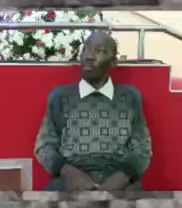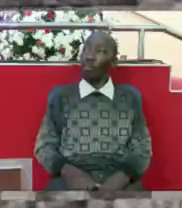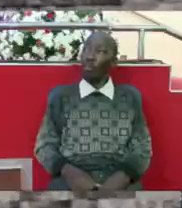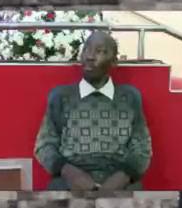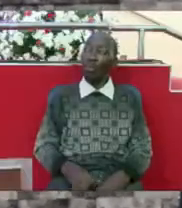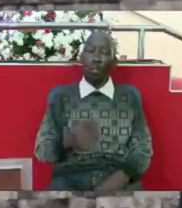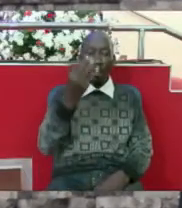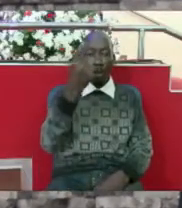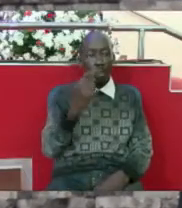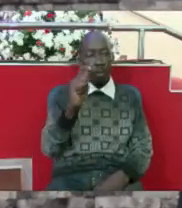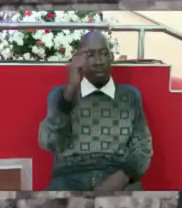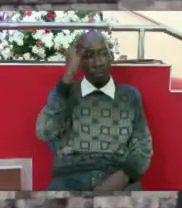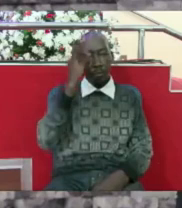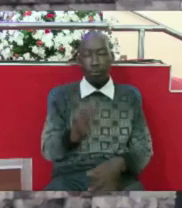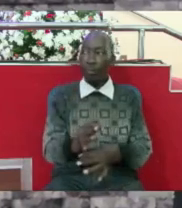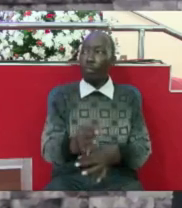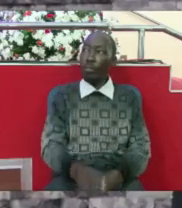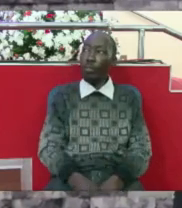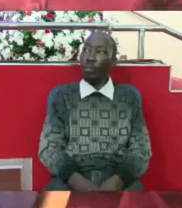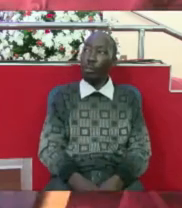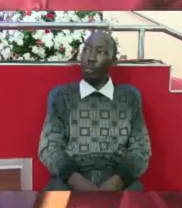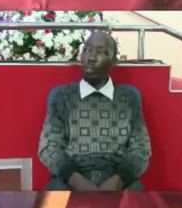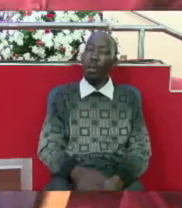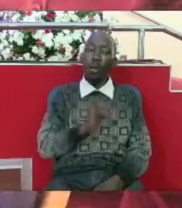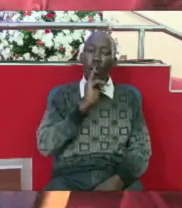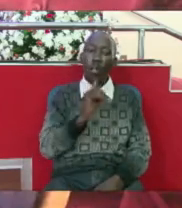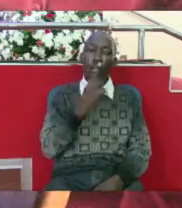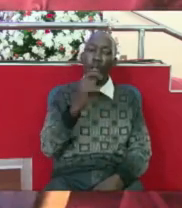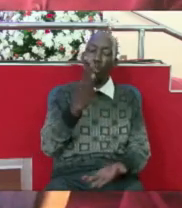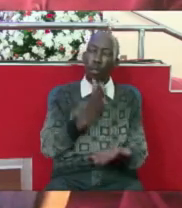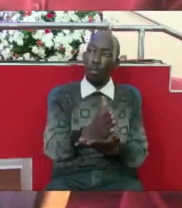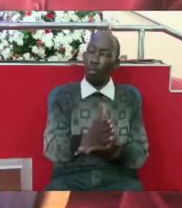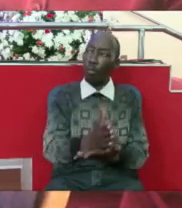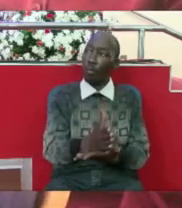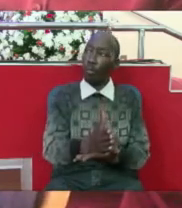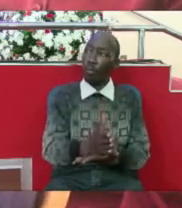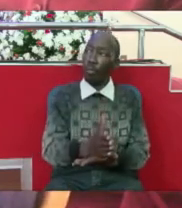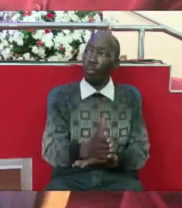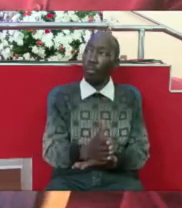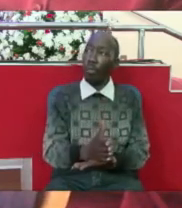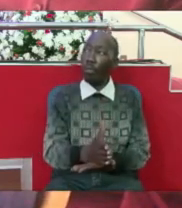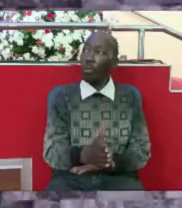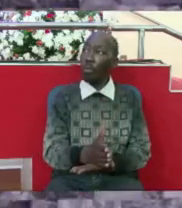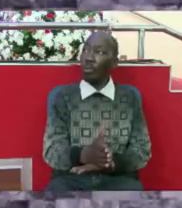That faith ya kwamba imani is the reality ni uhakika